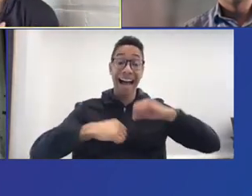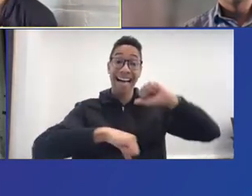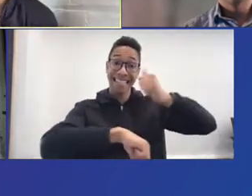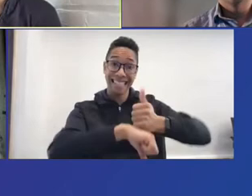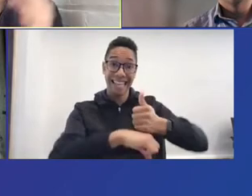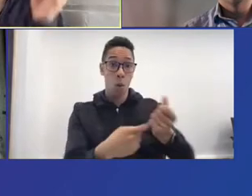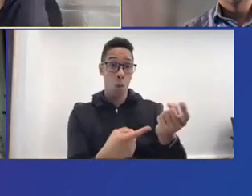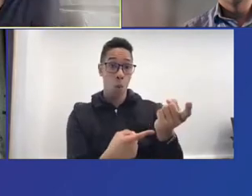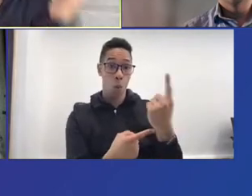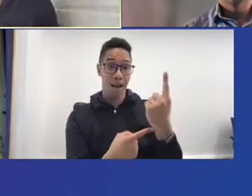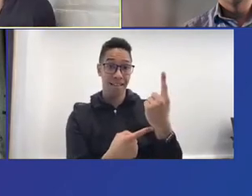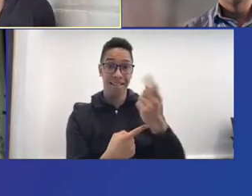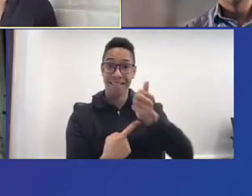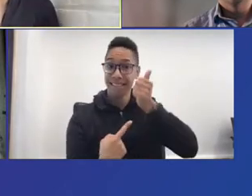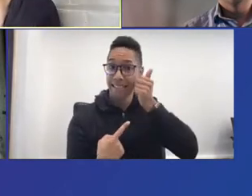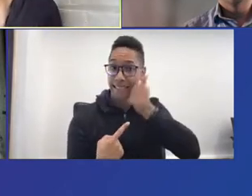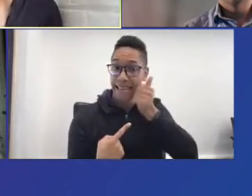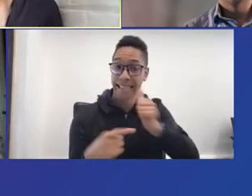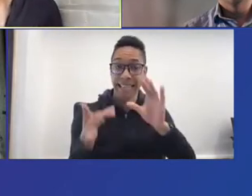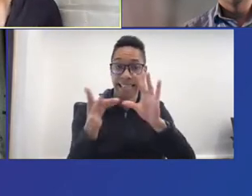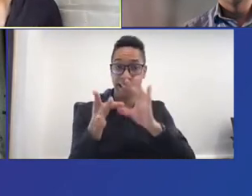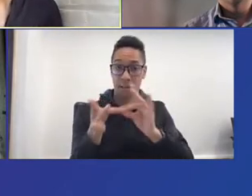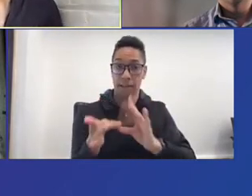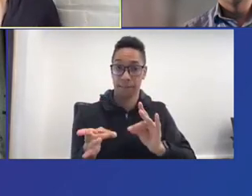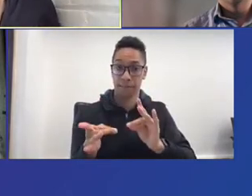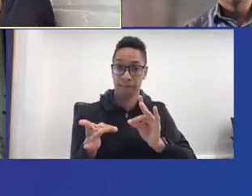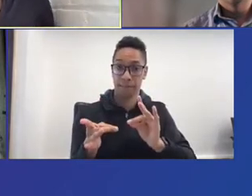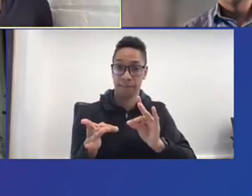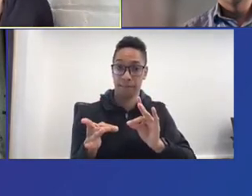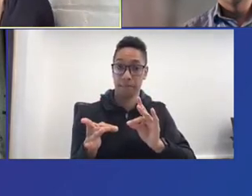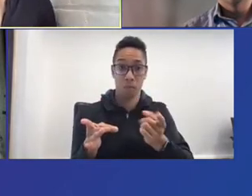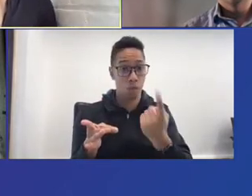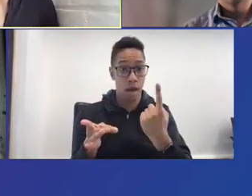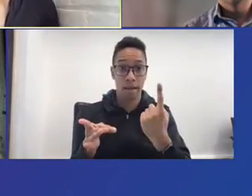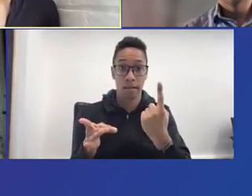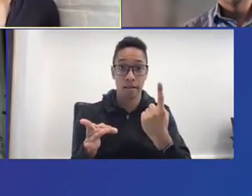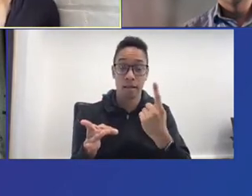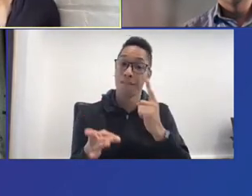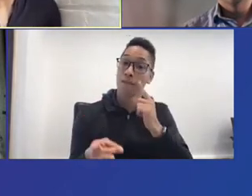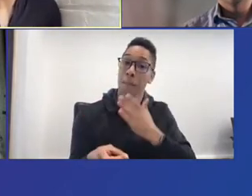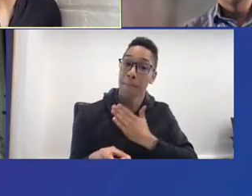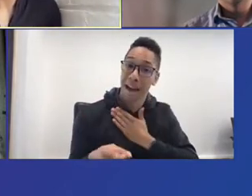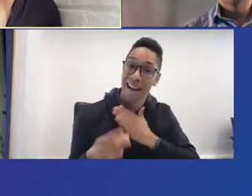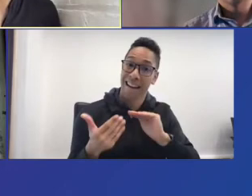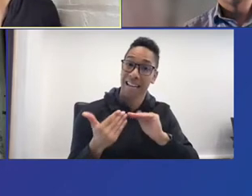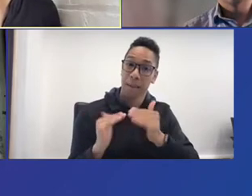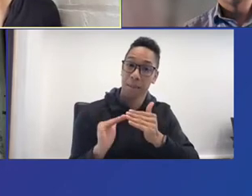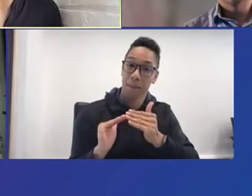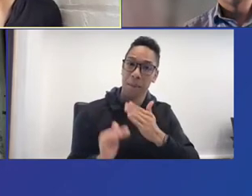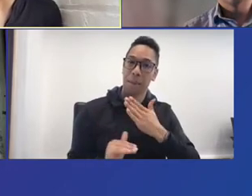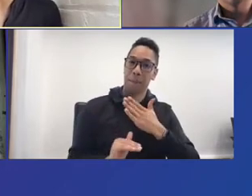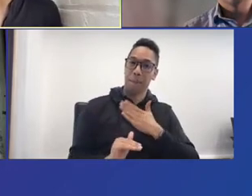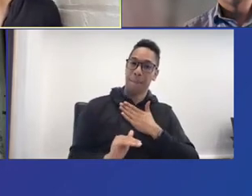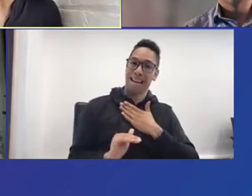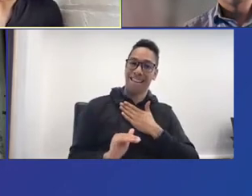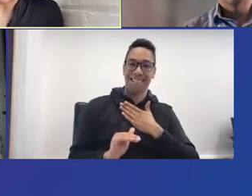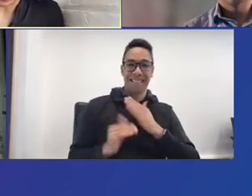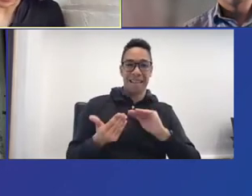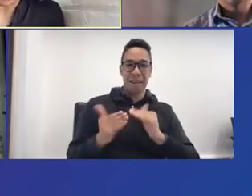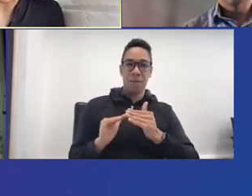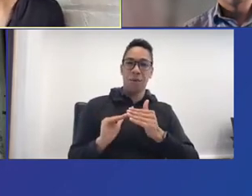the daily narrative of what might be in my community, from my community, with my community,